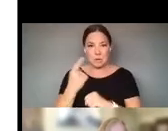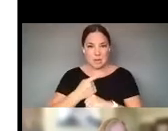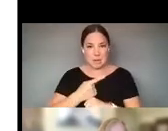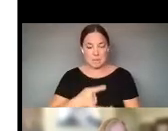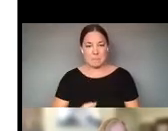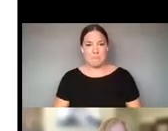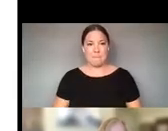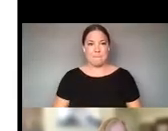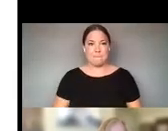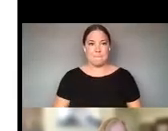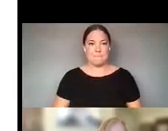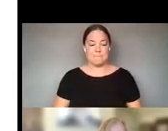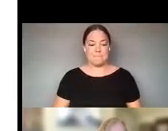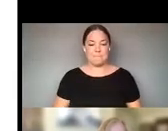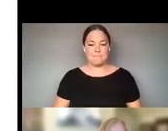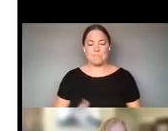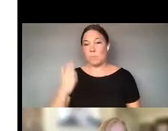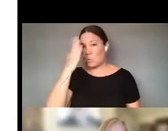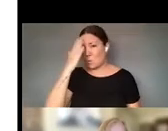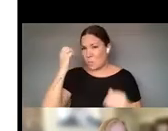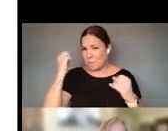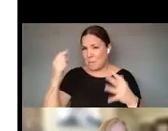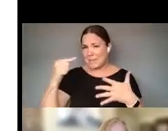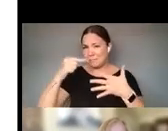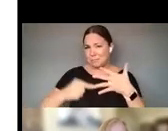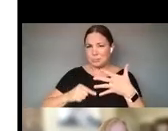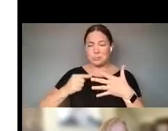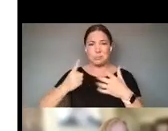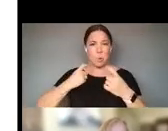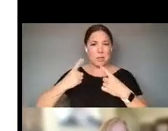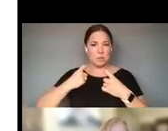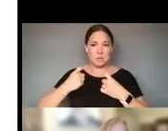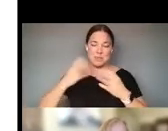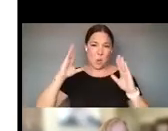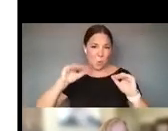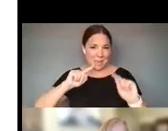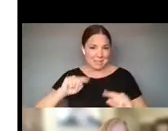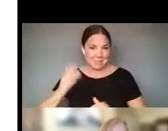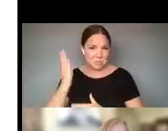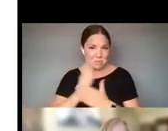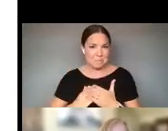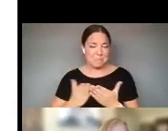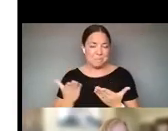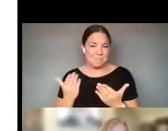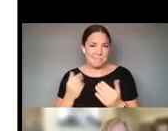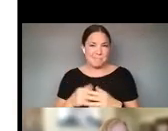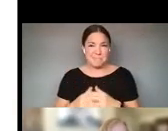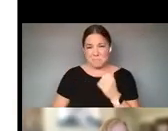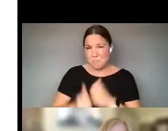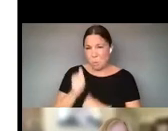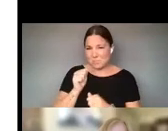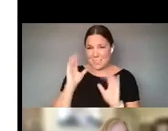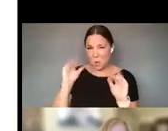know that there have been so many questions and, uh, we hope that we've been able to answer, uh, something close to most of them.